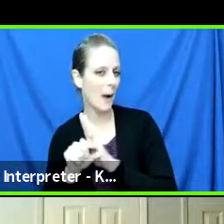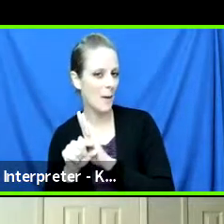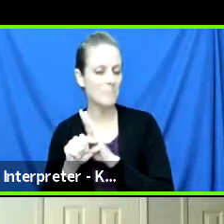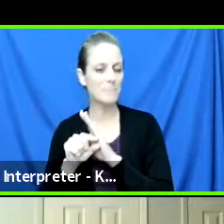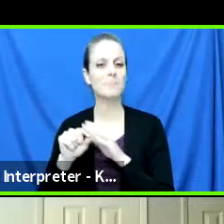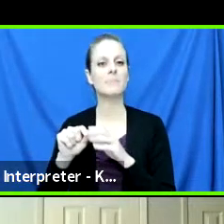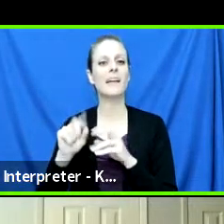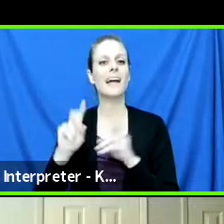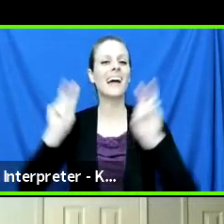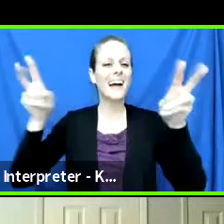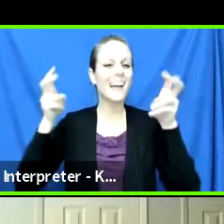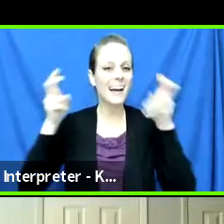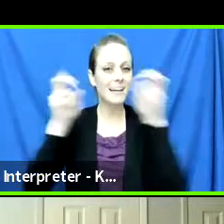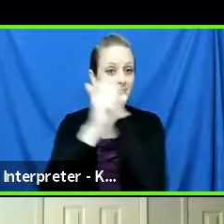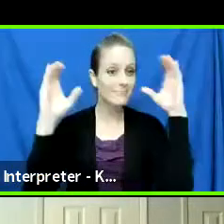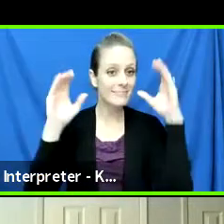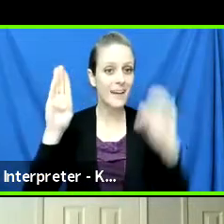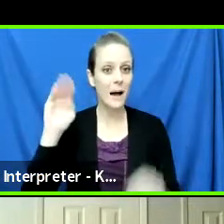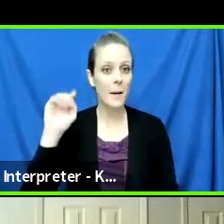a boxing match between